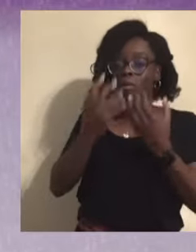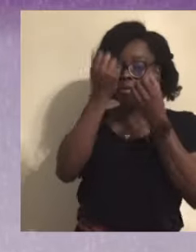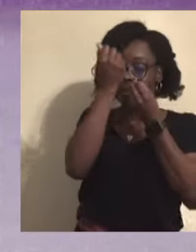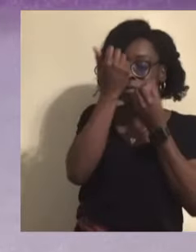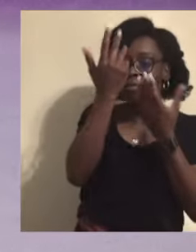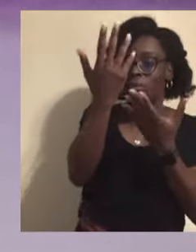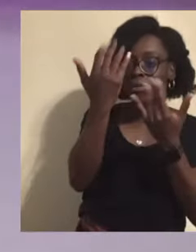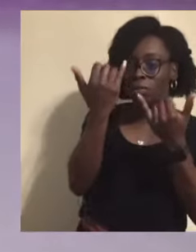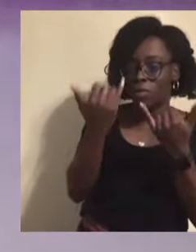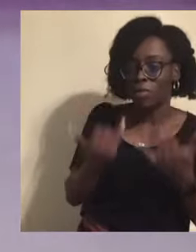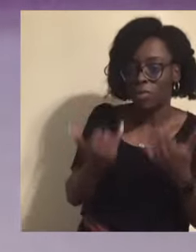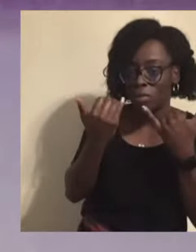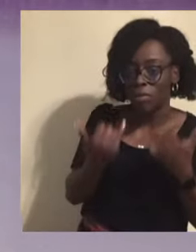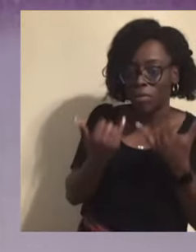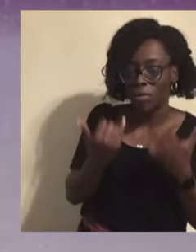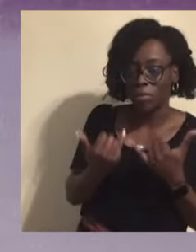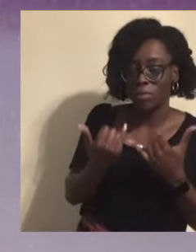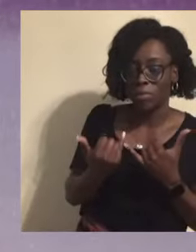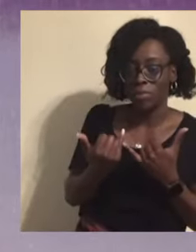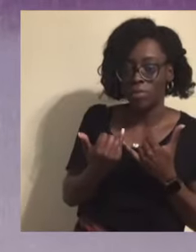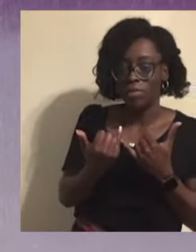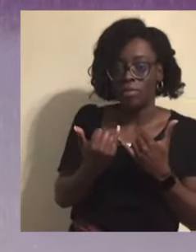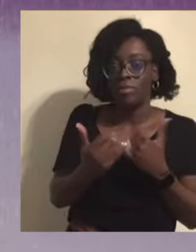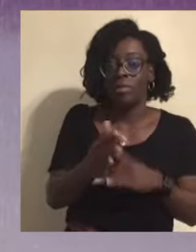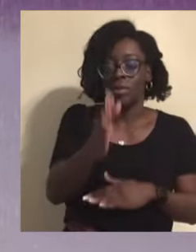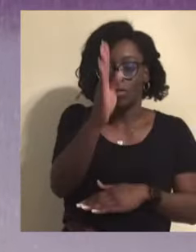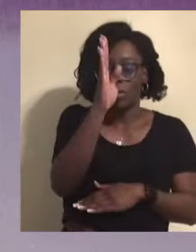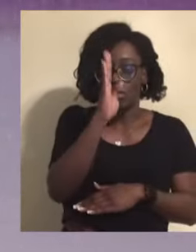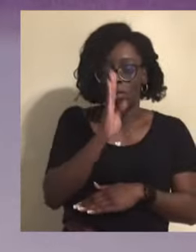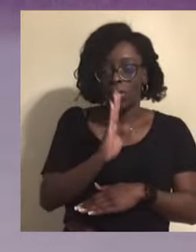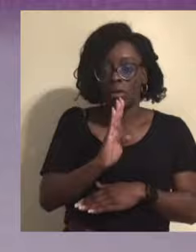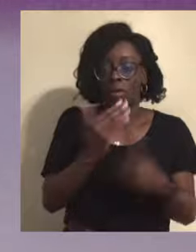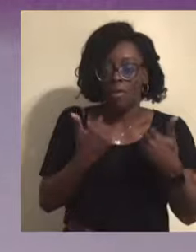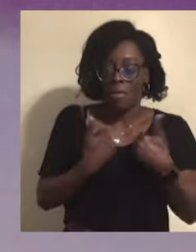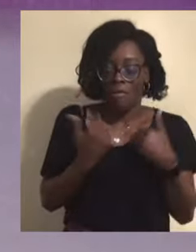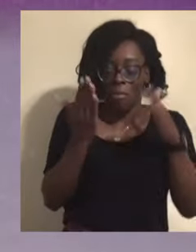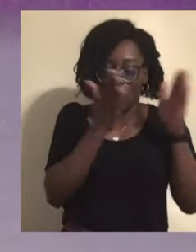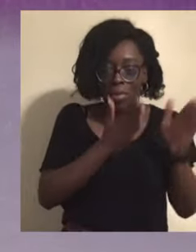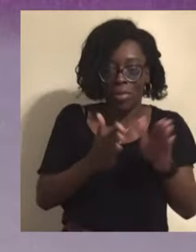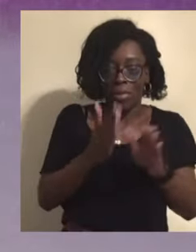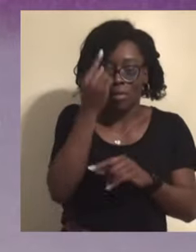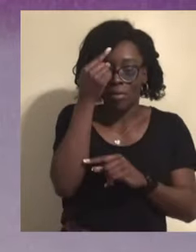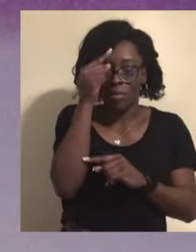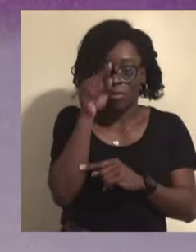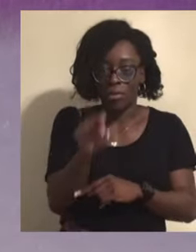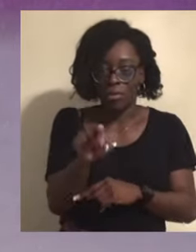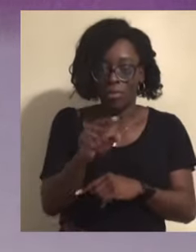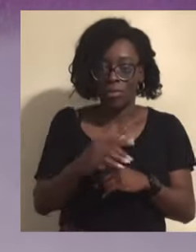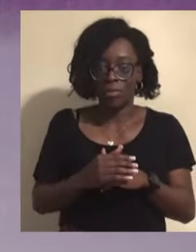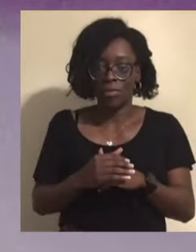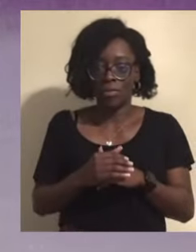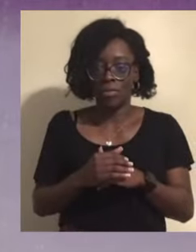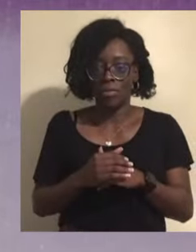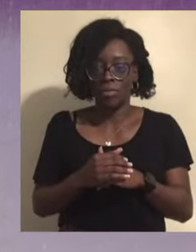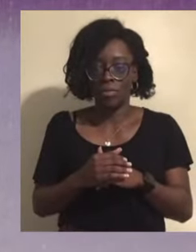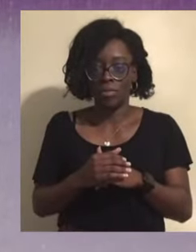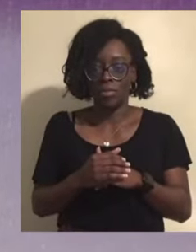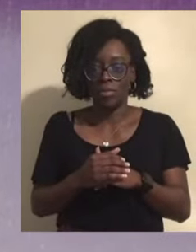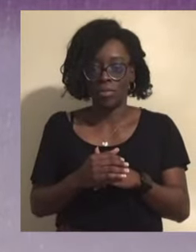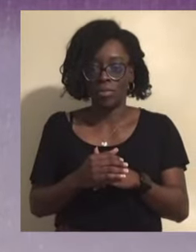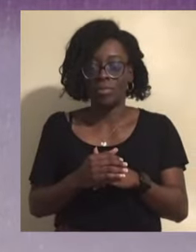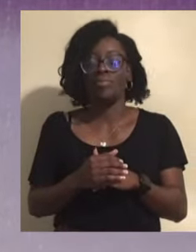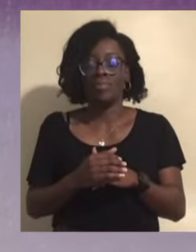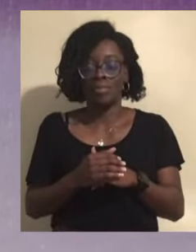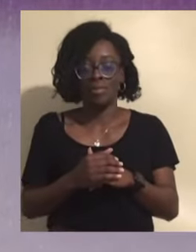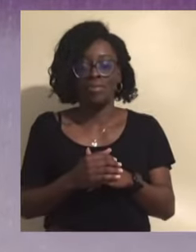are, God's got plans for you. God's got plans for you, baby girl. God's got plans for you, man